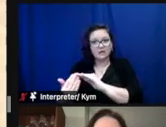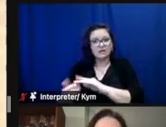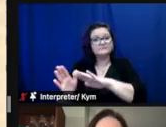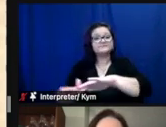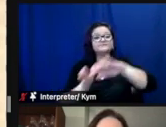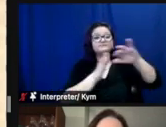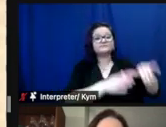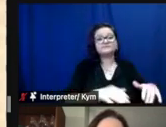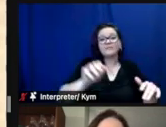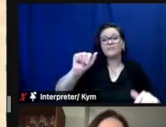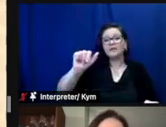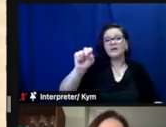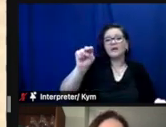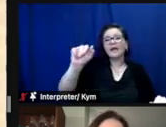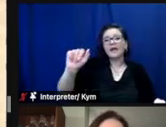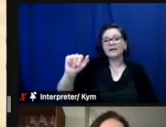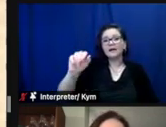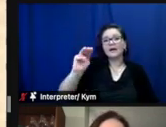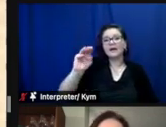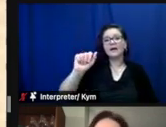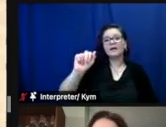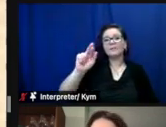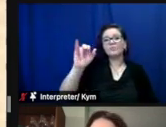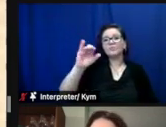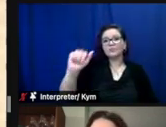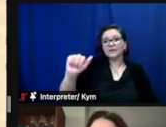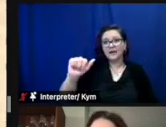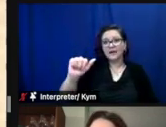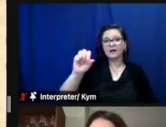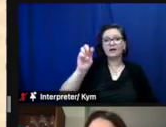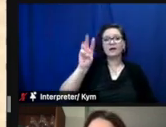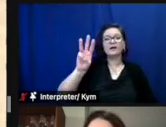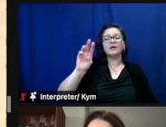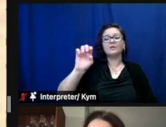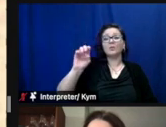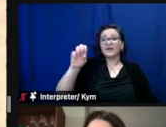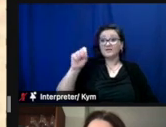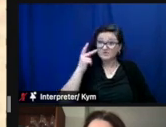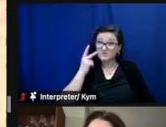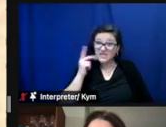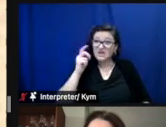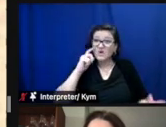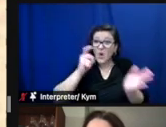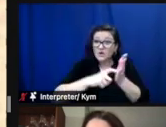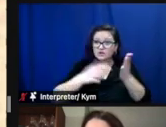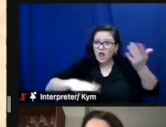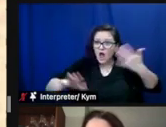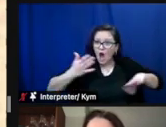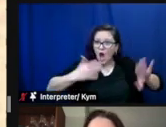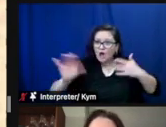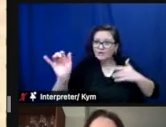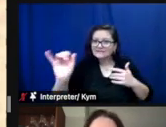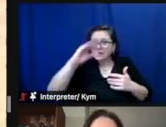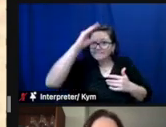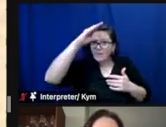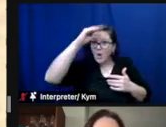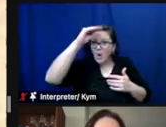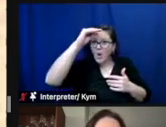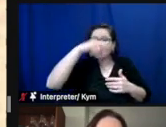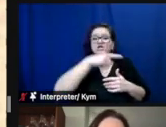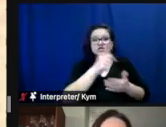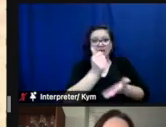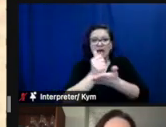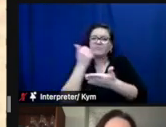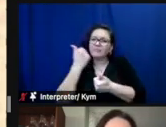you see how she's dressed as a boy, right? So she was 15 when she escaped with the help of William Still, who we talked